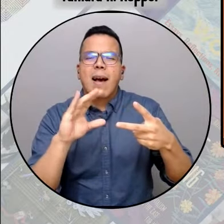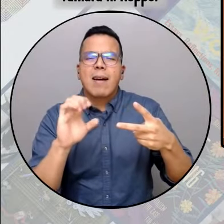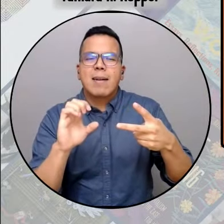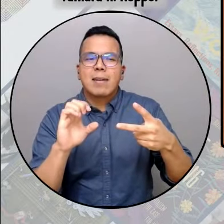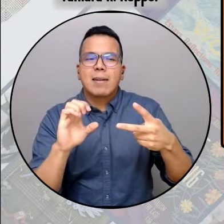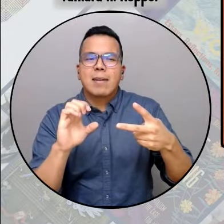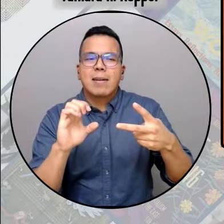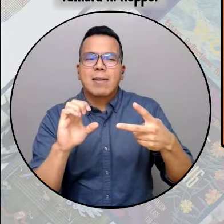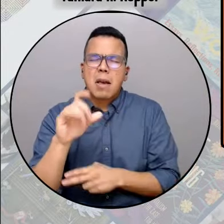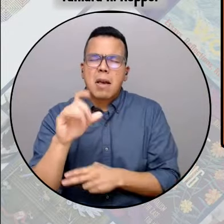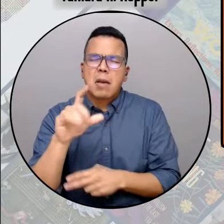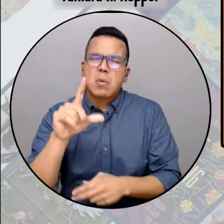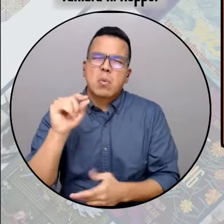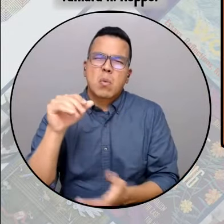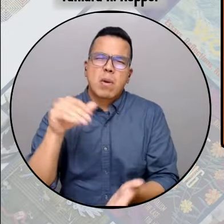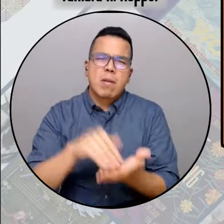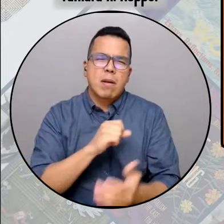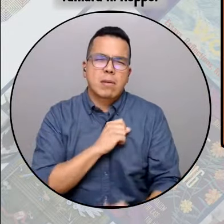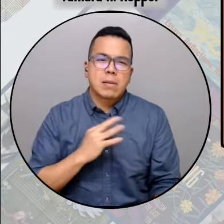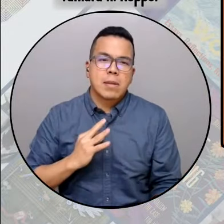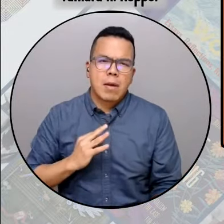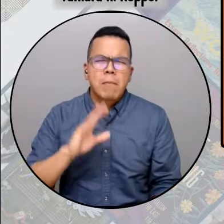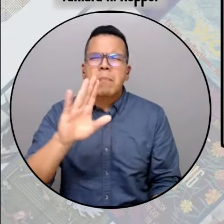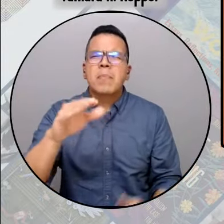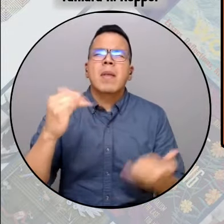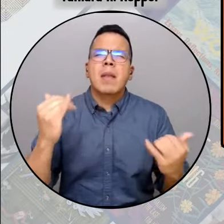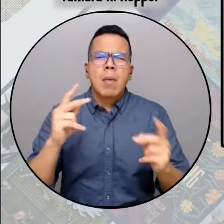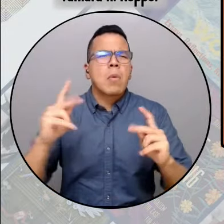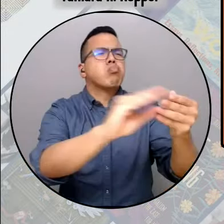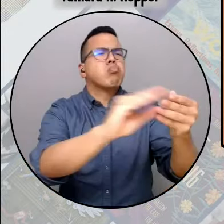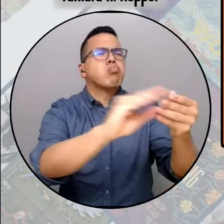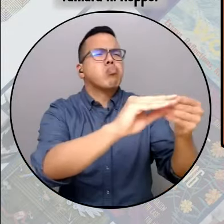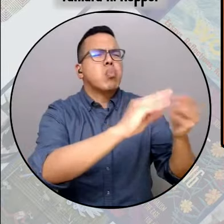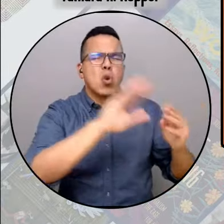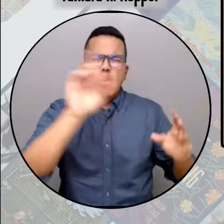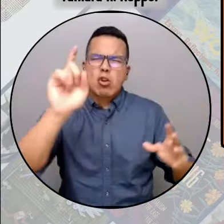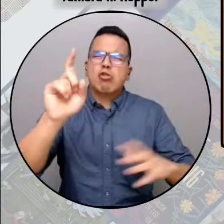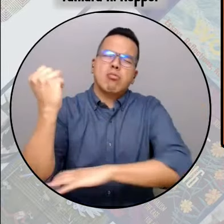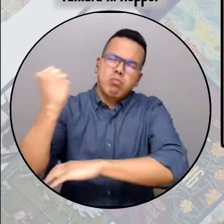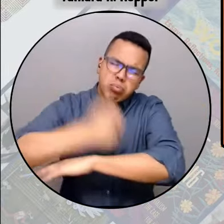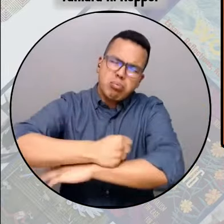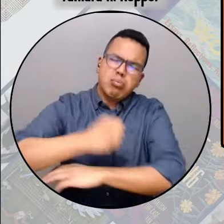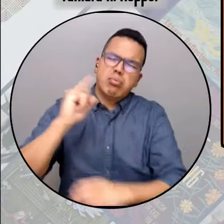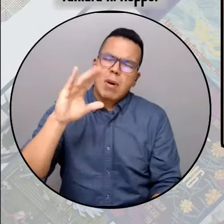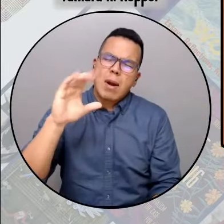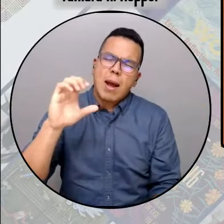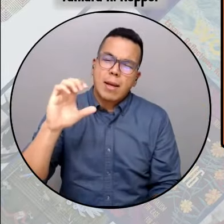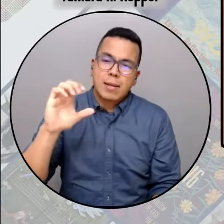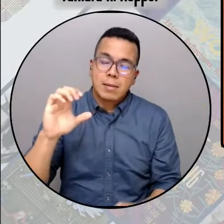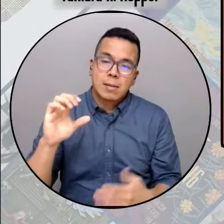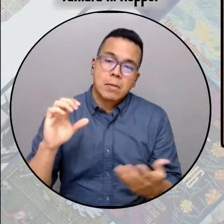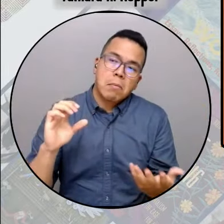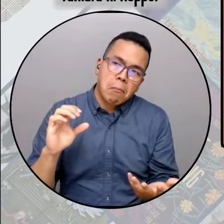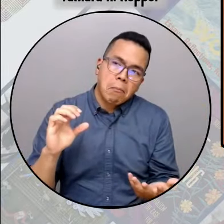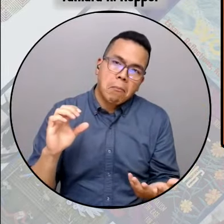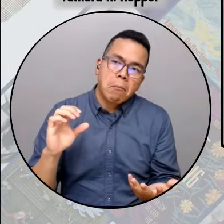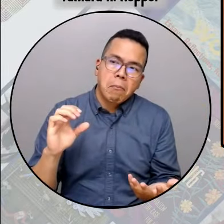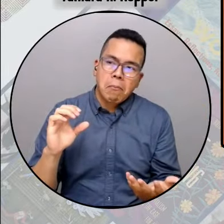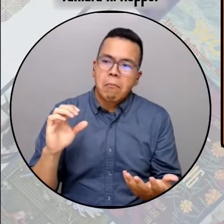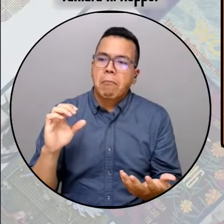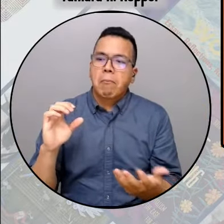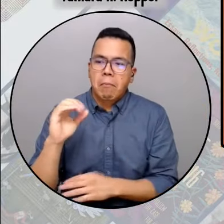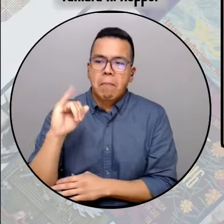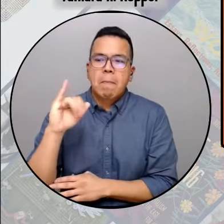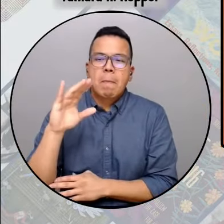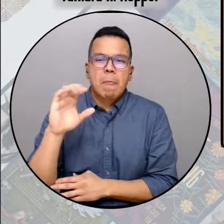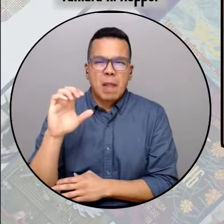interesting is today people say abolish ICE. You know, it's a lot, frankly, it's just a catchier phrase to say, But also,